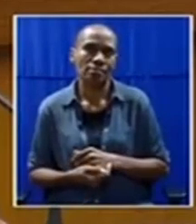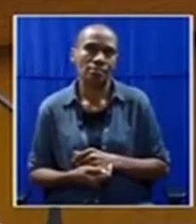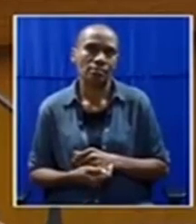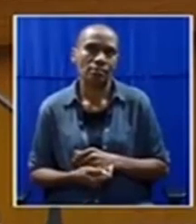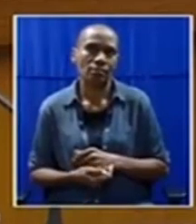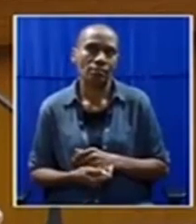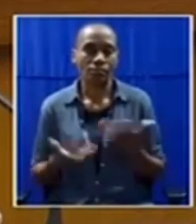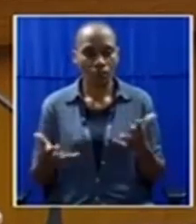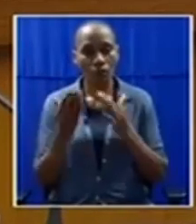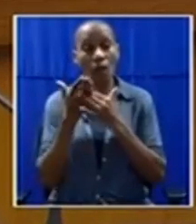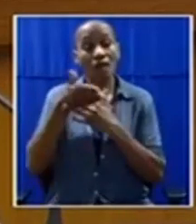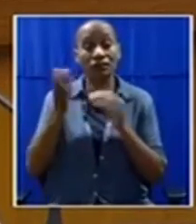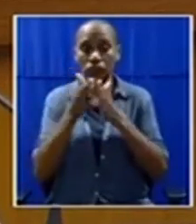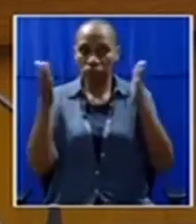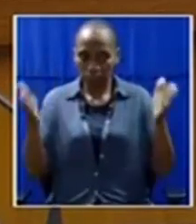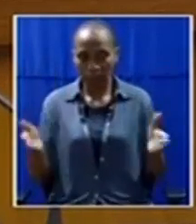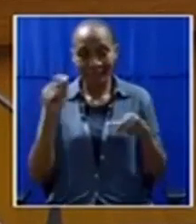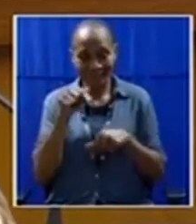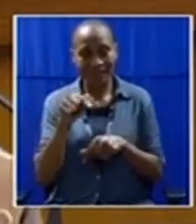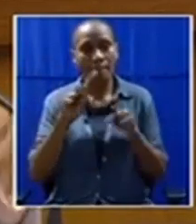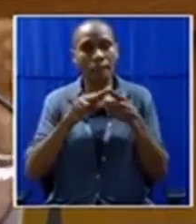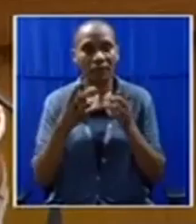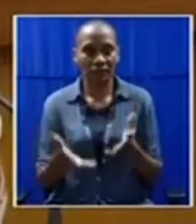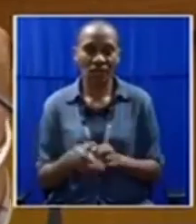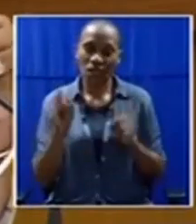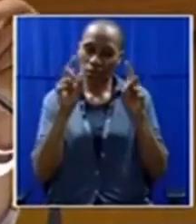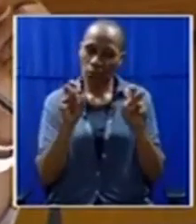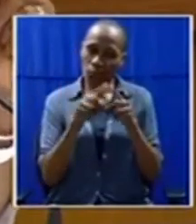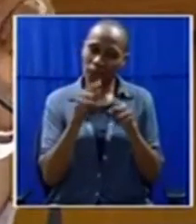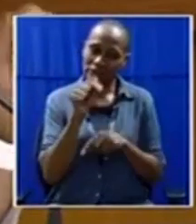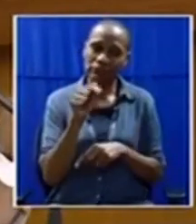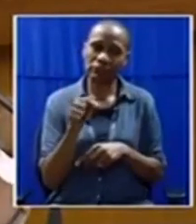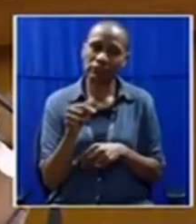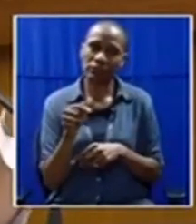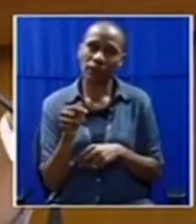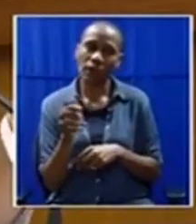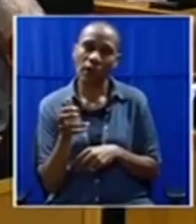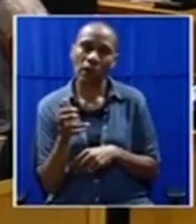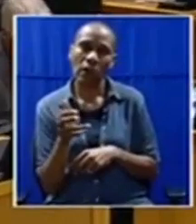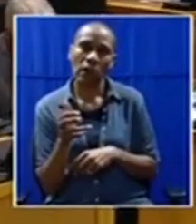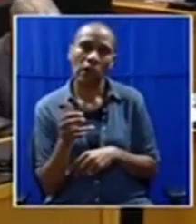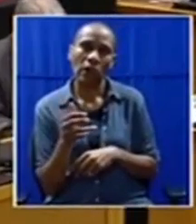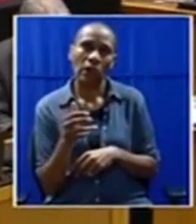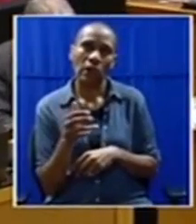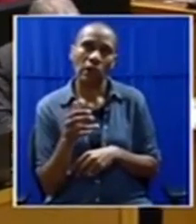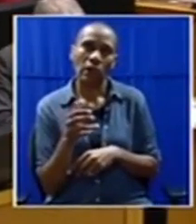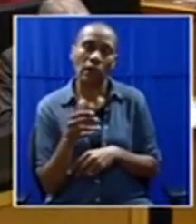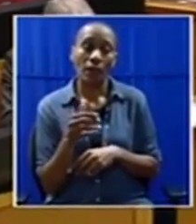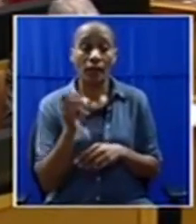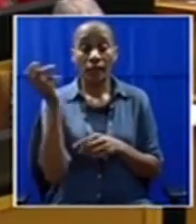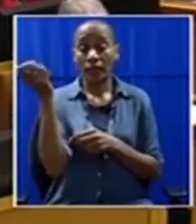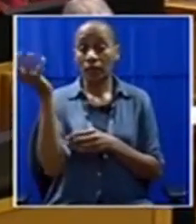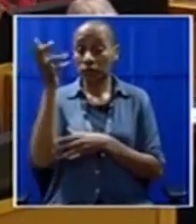On transparency and ethics, it's a matter that came up at the Speakers